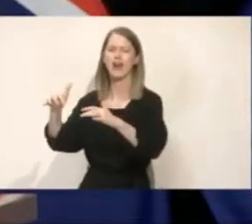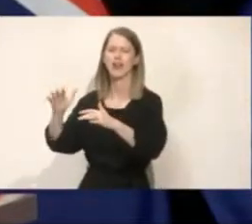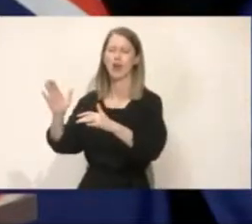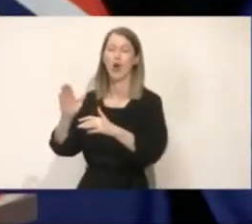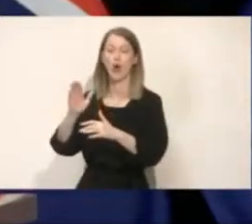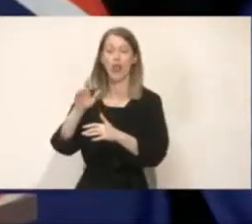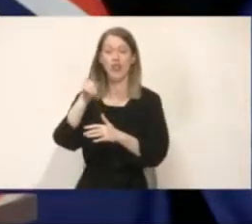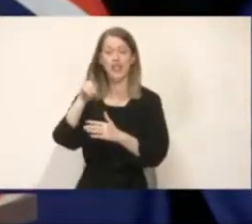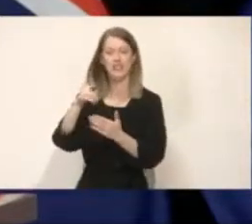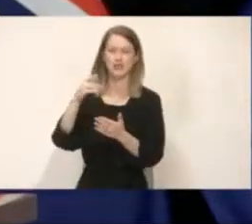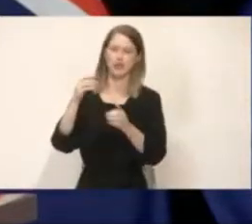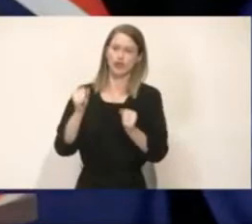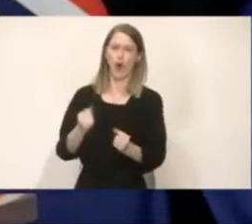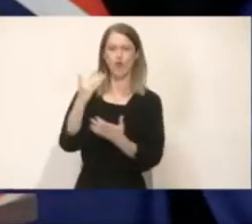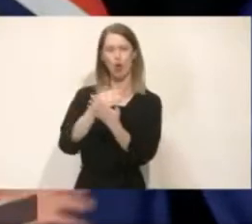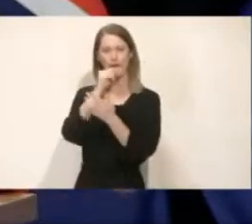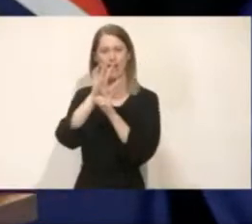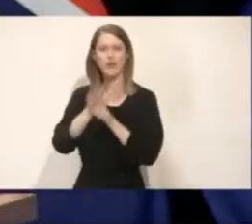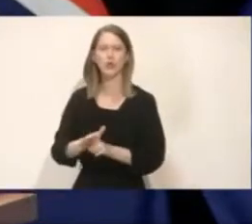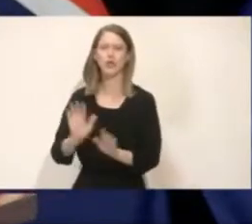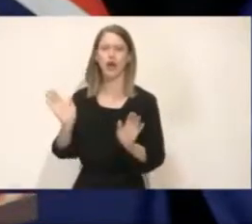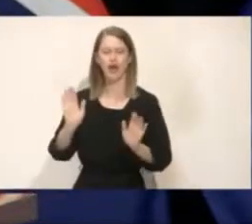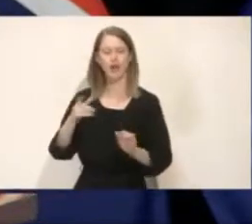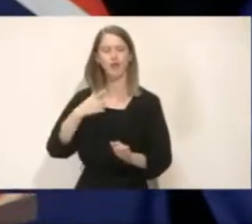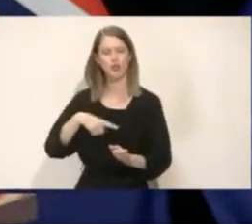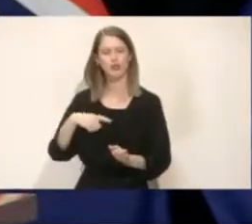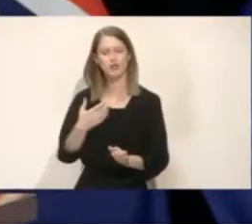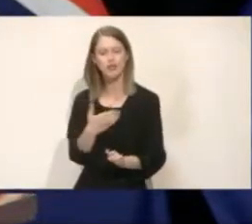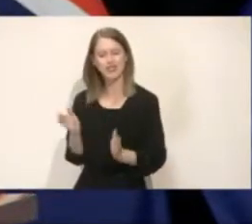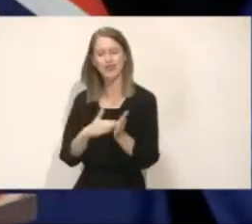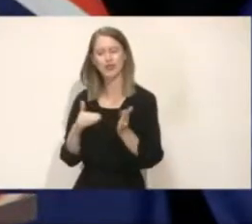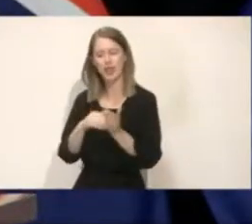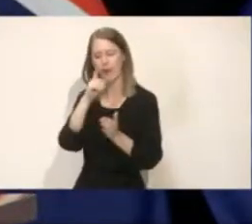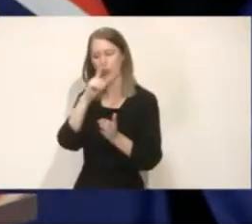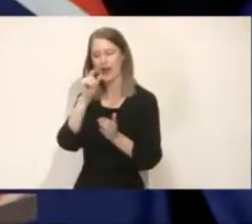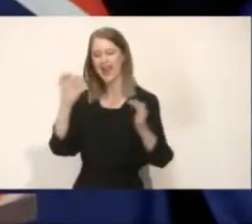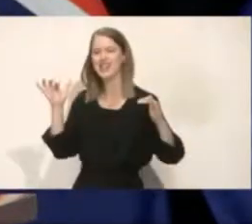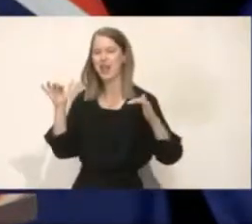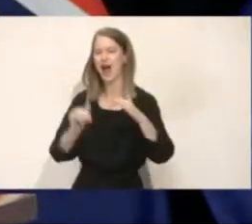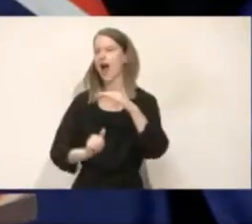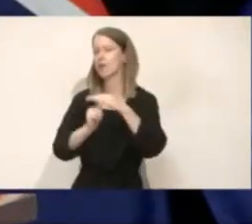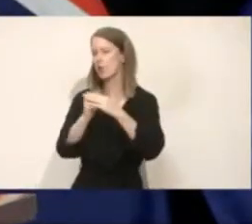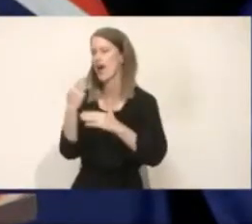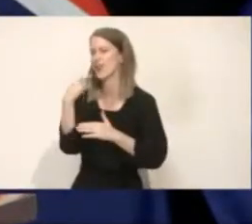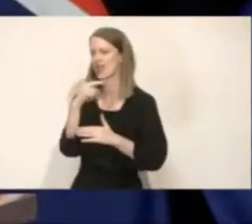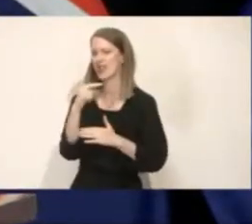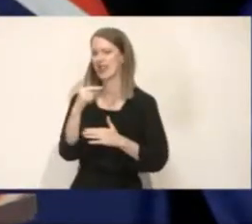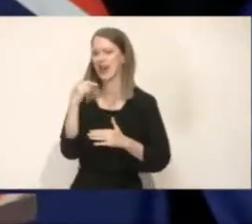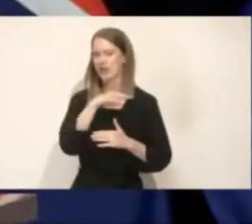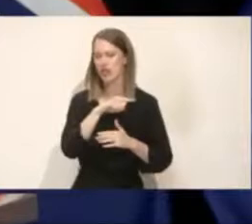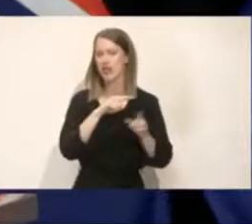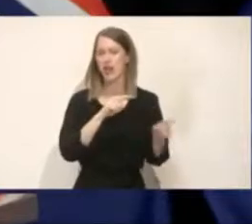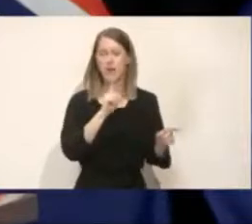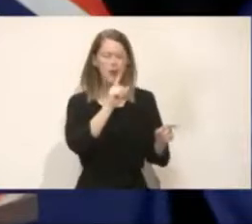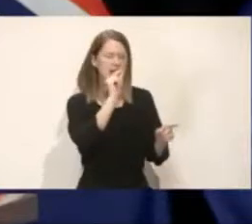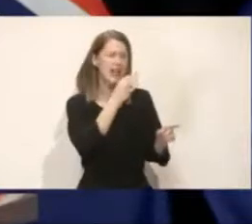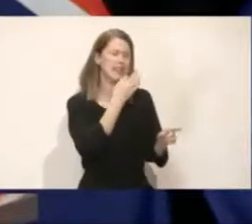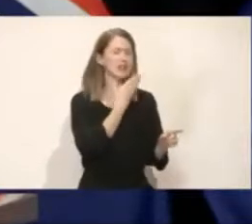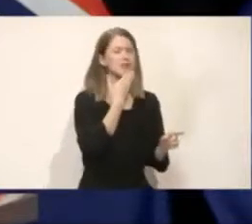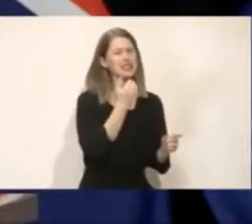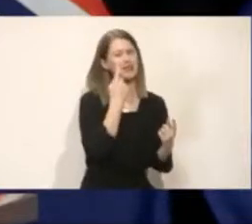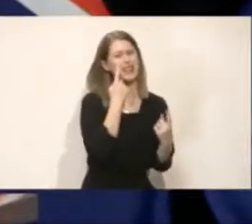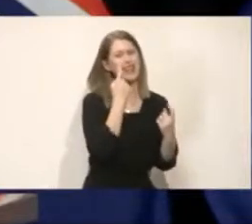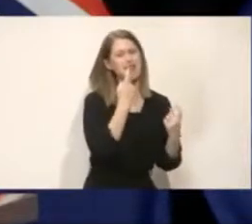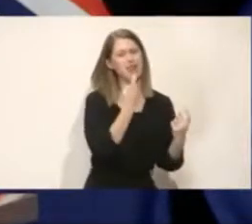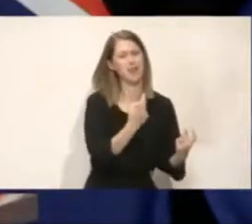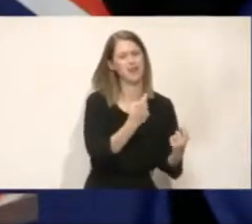that because, of course, for the rest of the country we do have different settings, but we can ask people to apply common sense and care. And